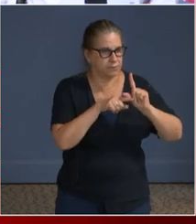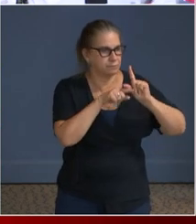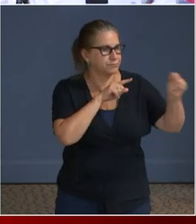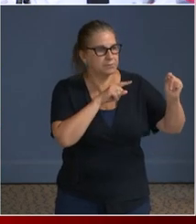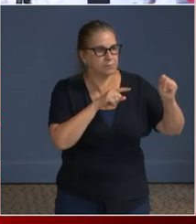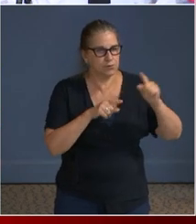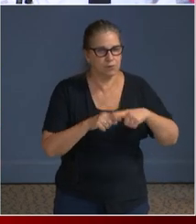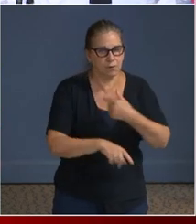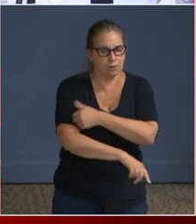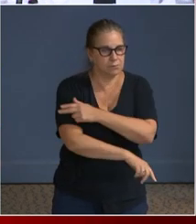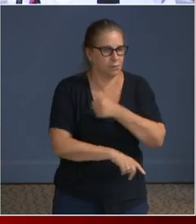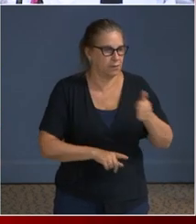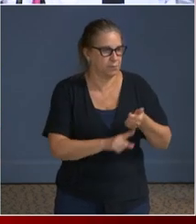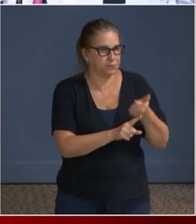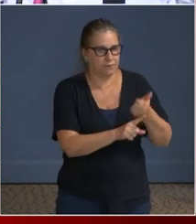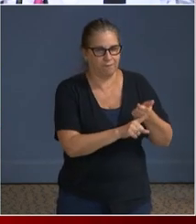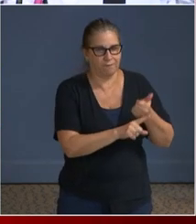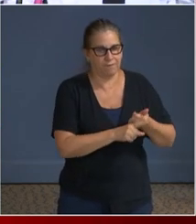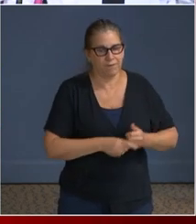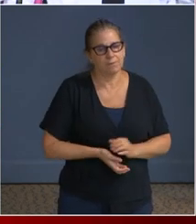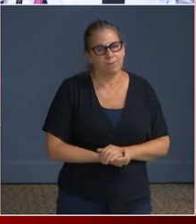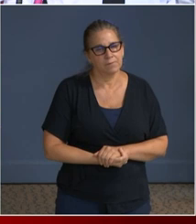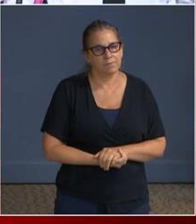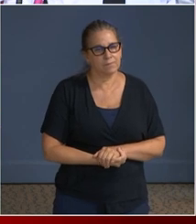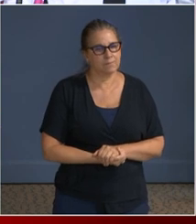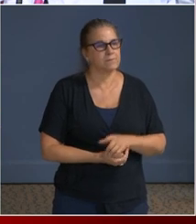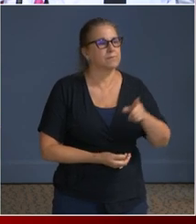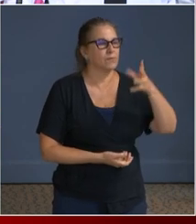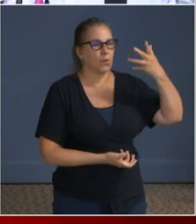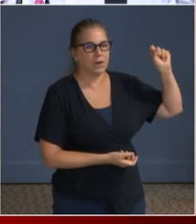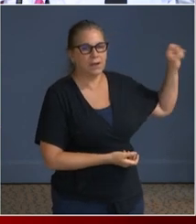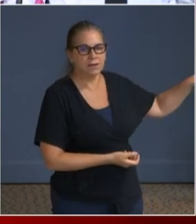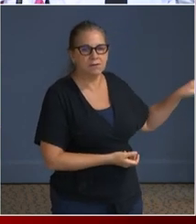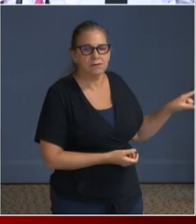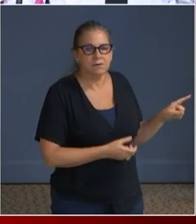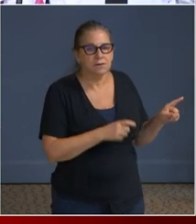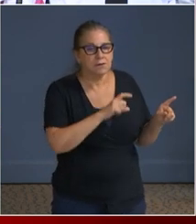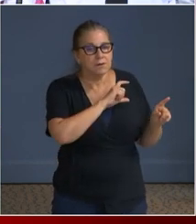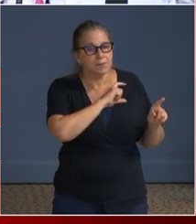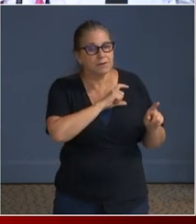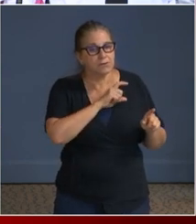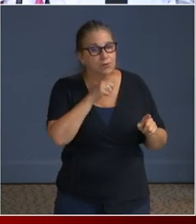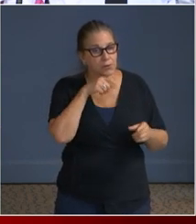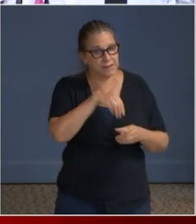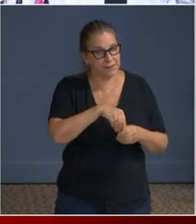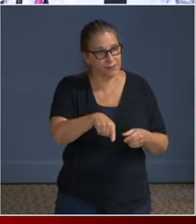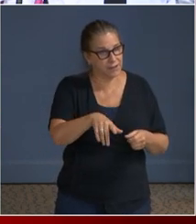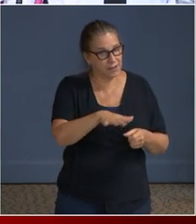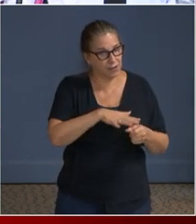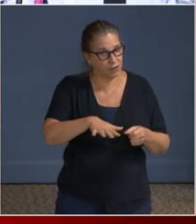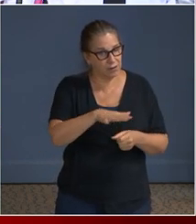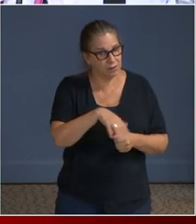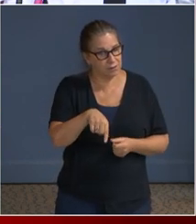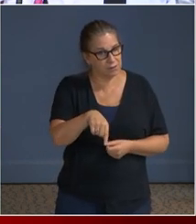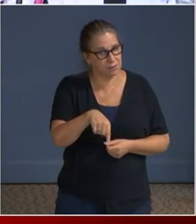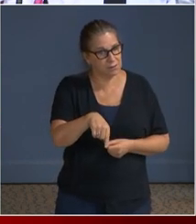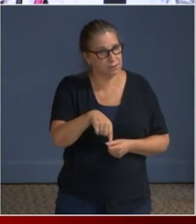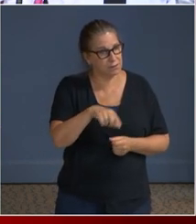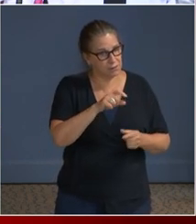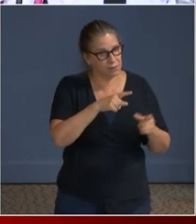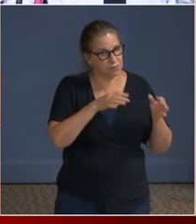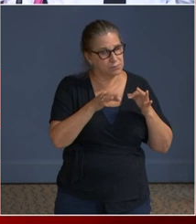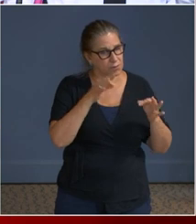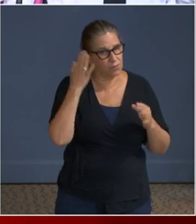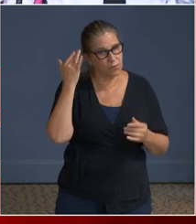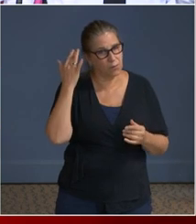images were. I mean, what their injuries were. And finally, you mentioned officers being in the area, and I believe you explained this yesterday. Can you explain why